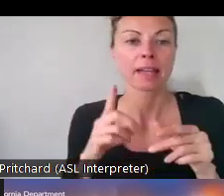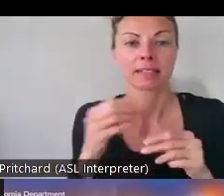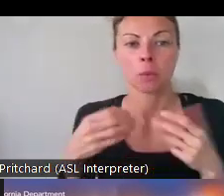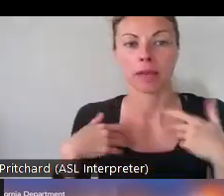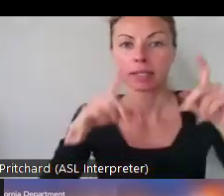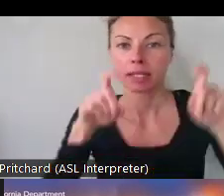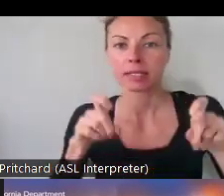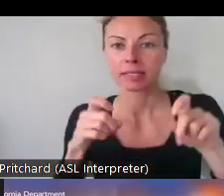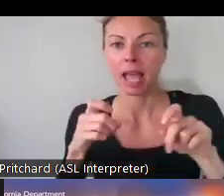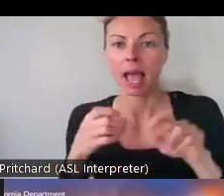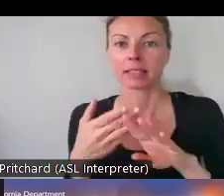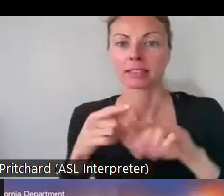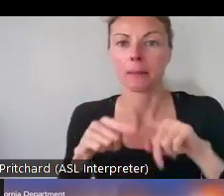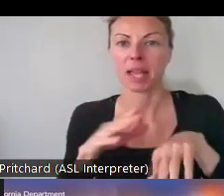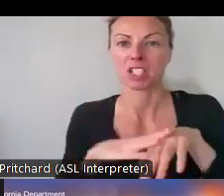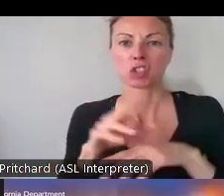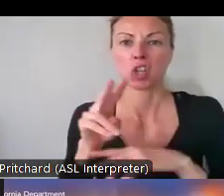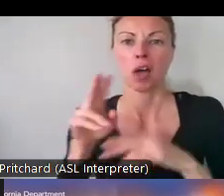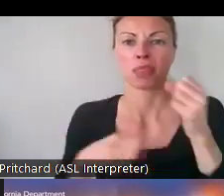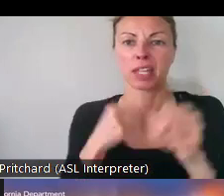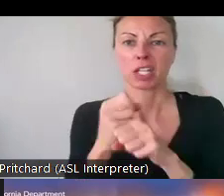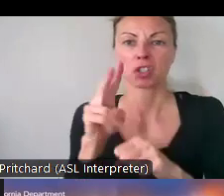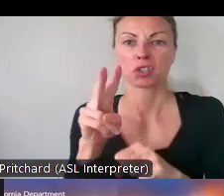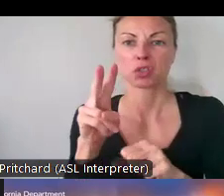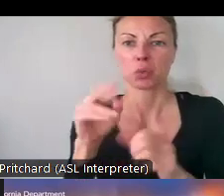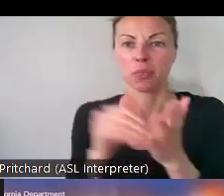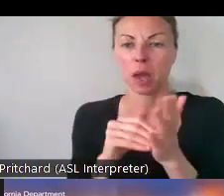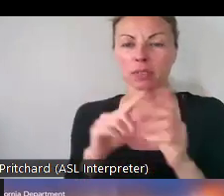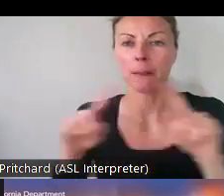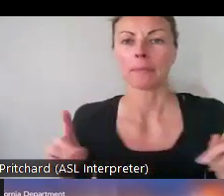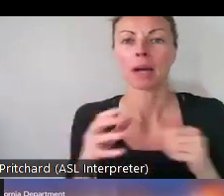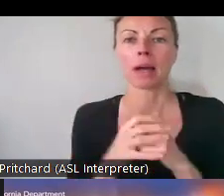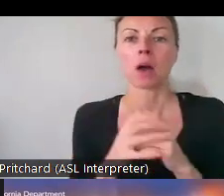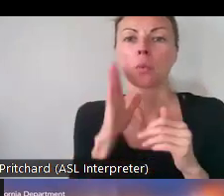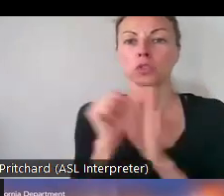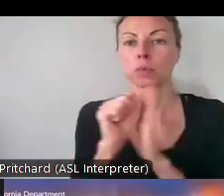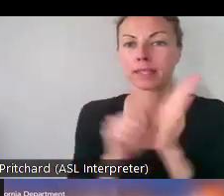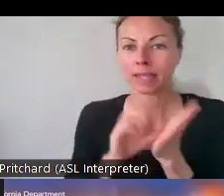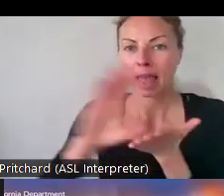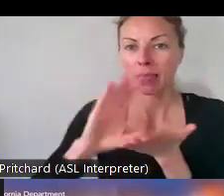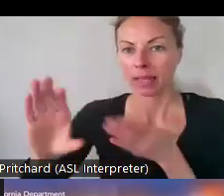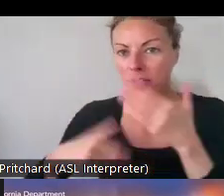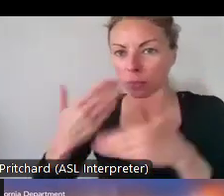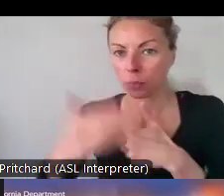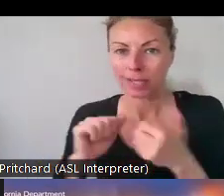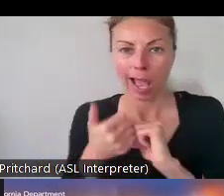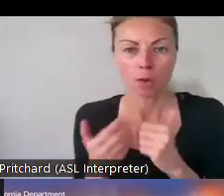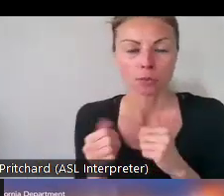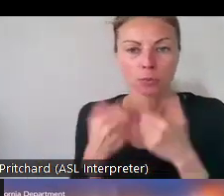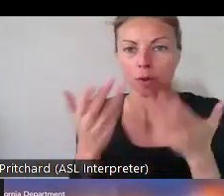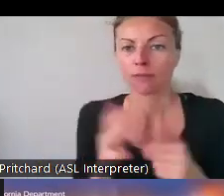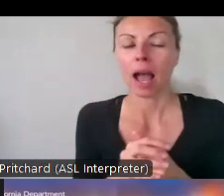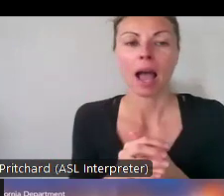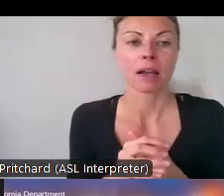year 2000. We now are going to do the state allocation process, which is how we provide the match